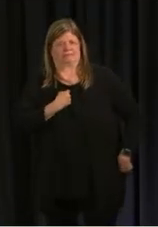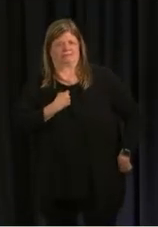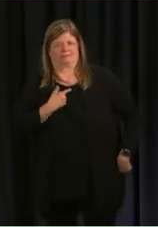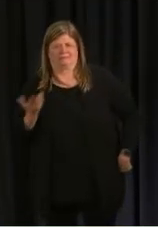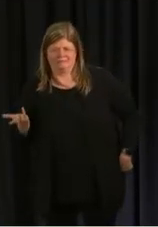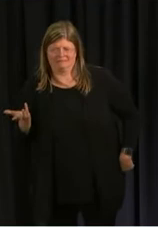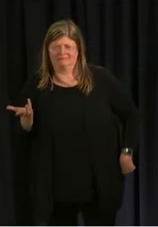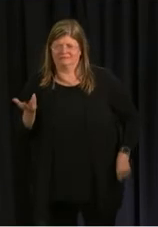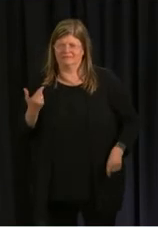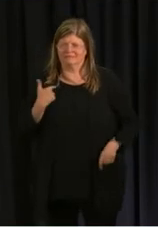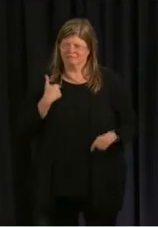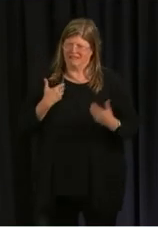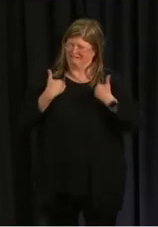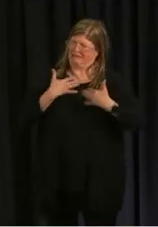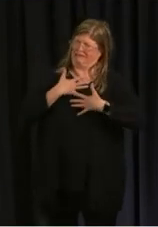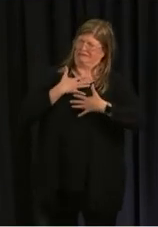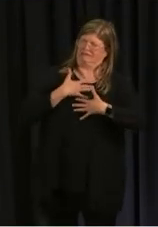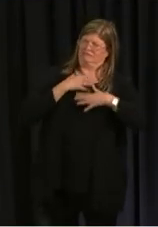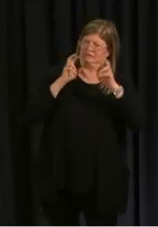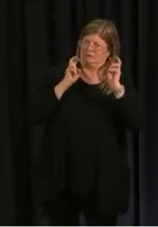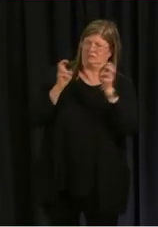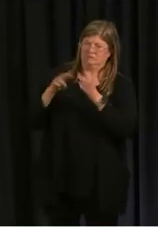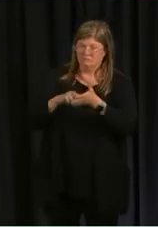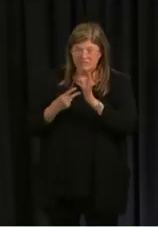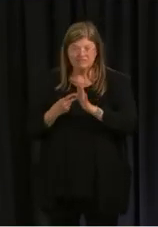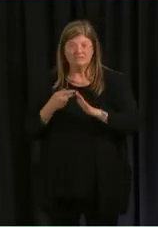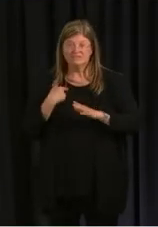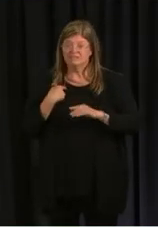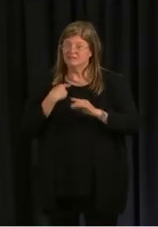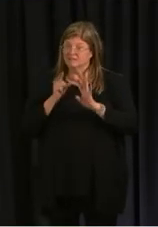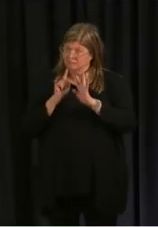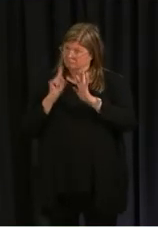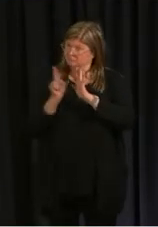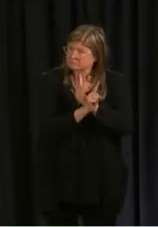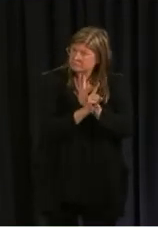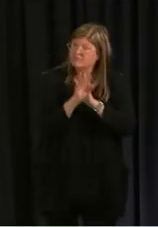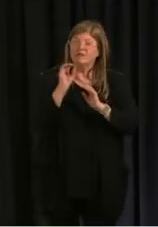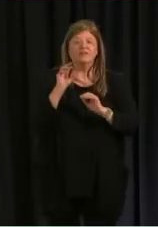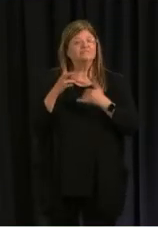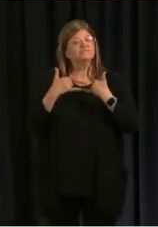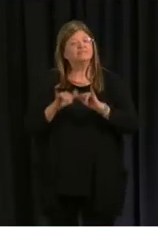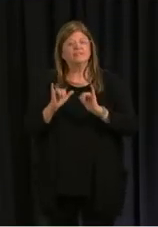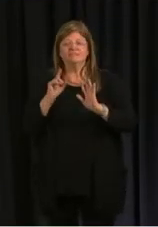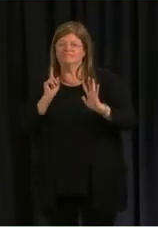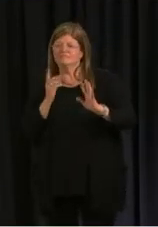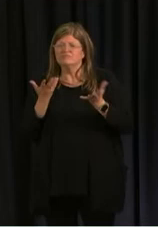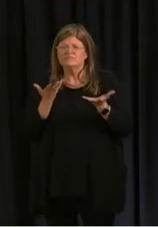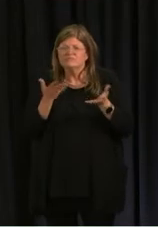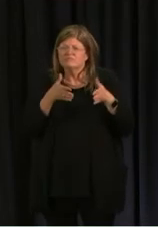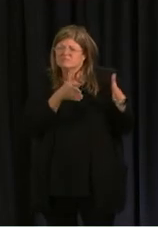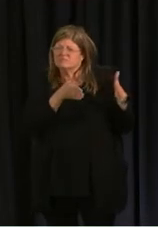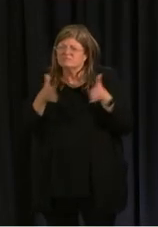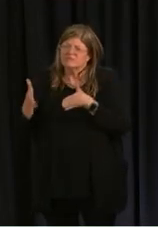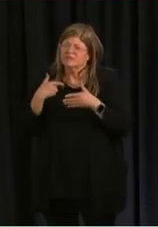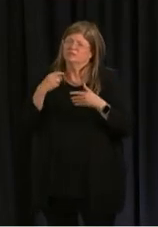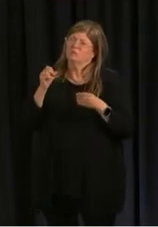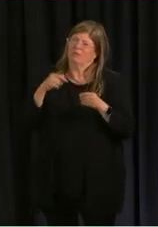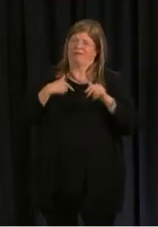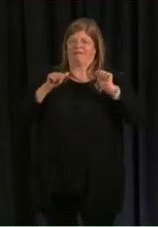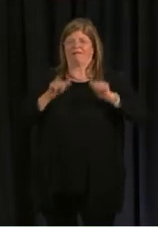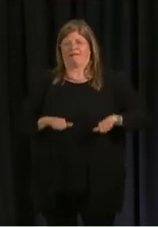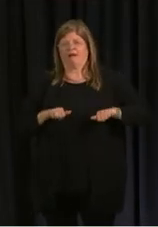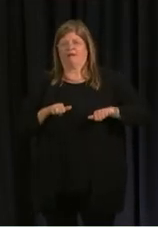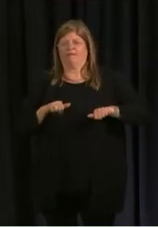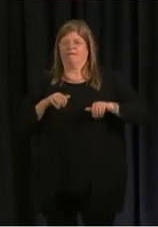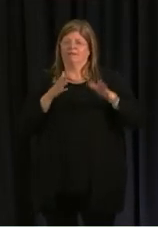this. However, in terms of trying to plan out my year in terms of my work